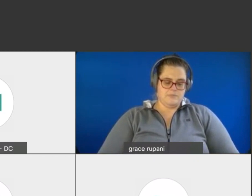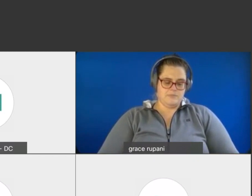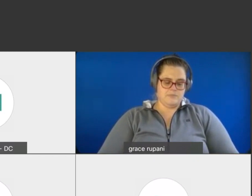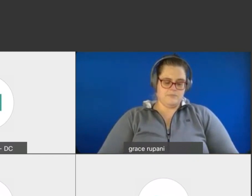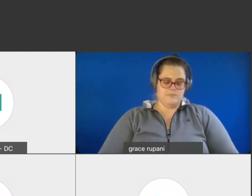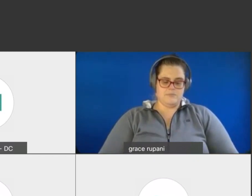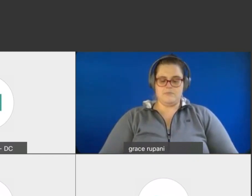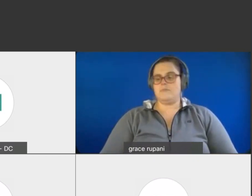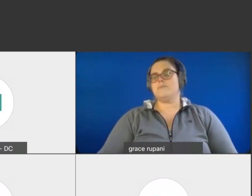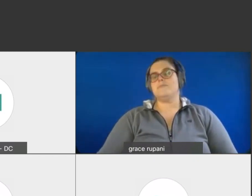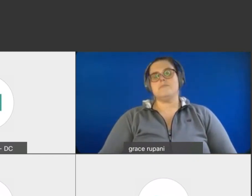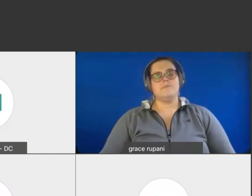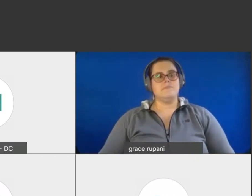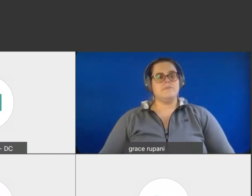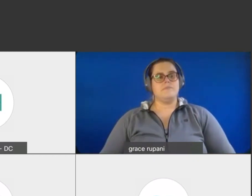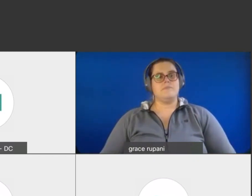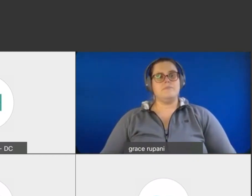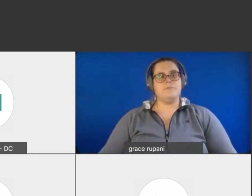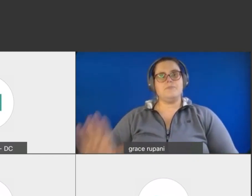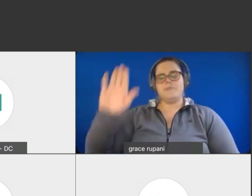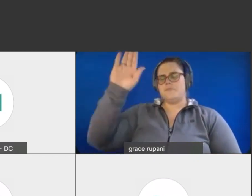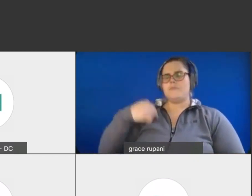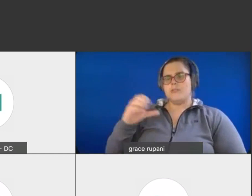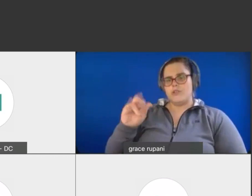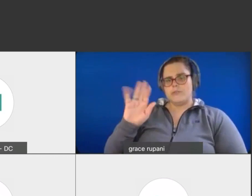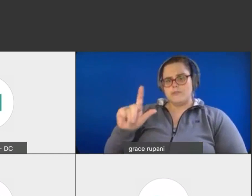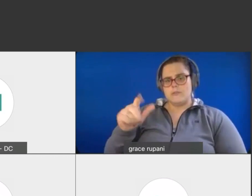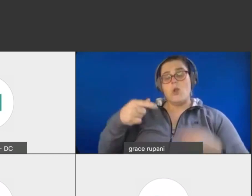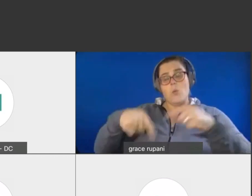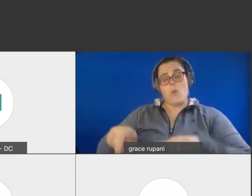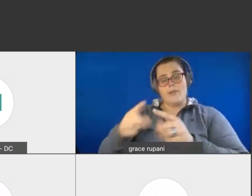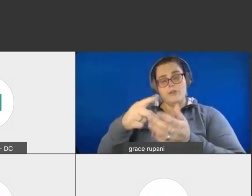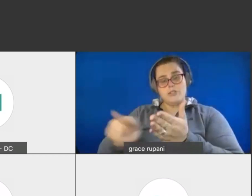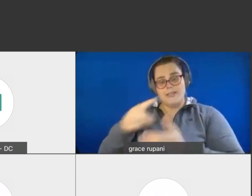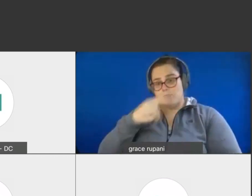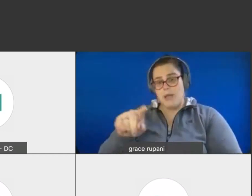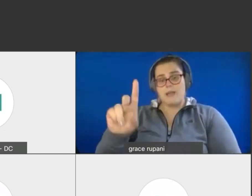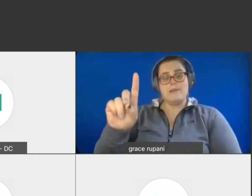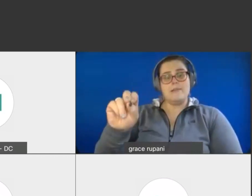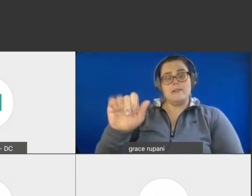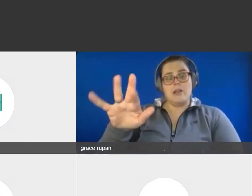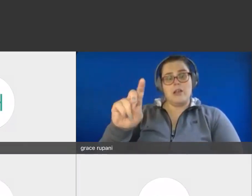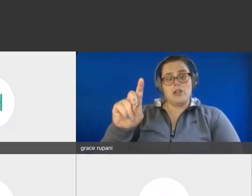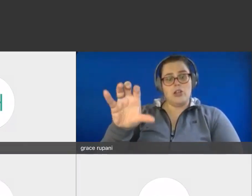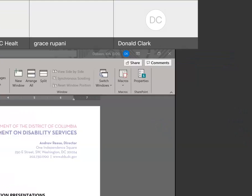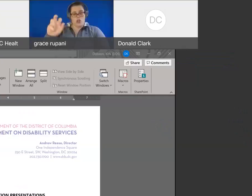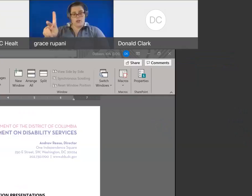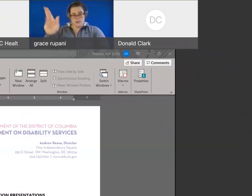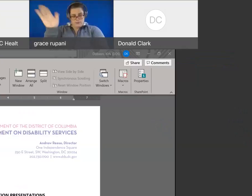While you're doing that, Kirk, if we could have Donald Clark present prior to the